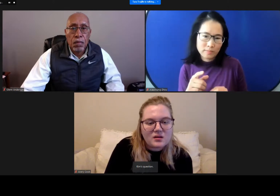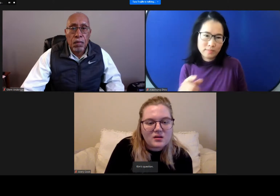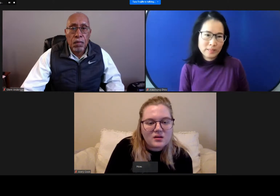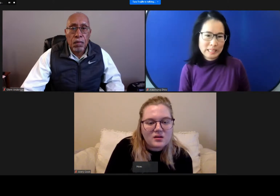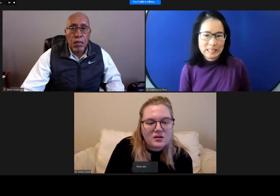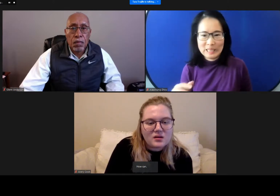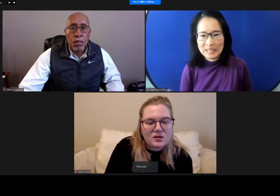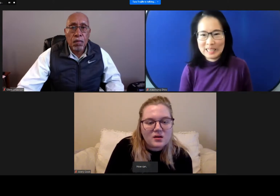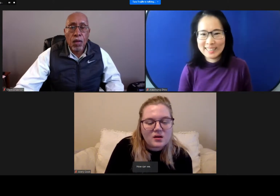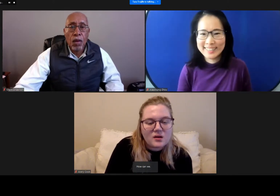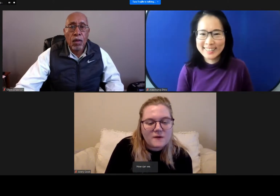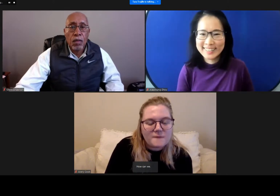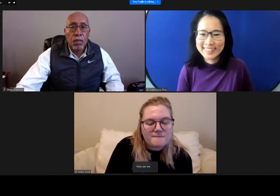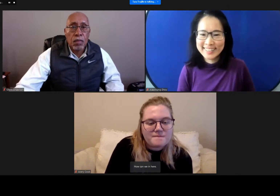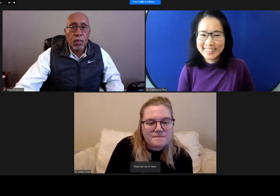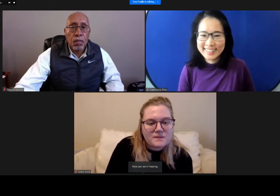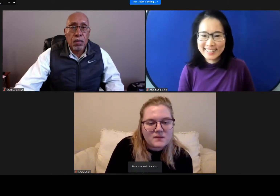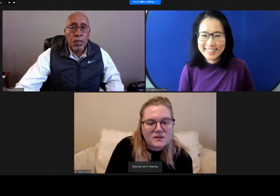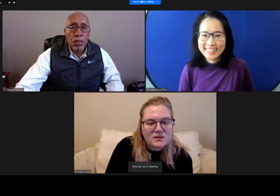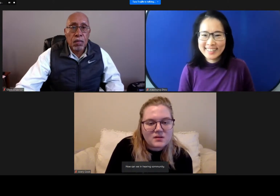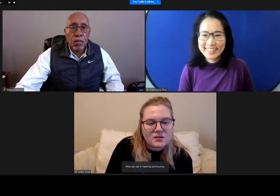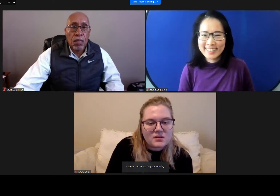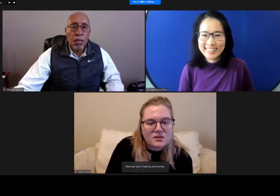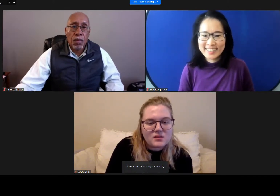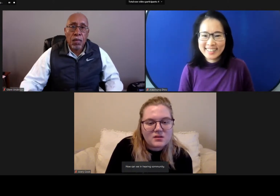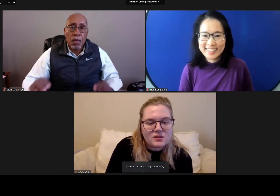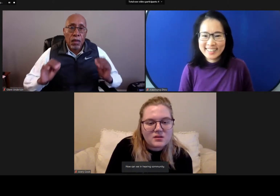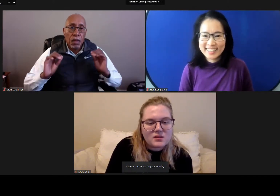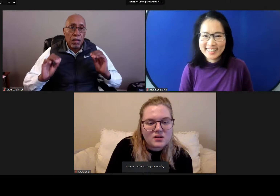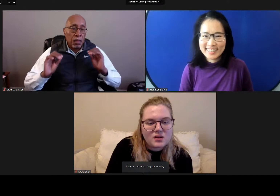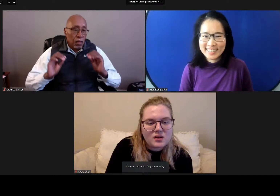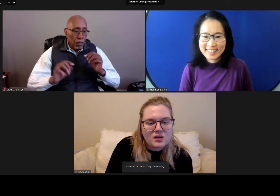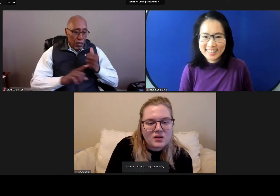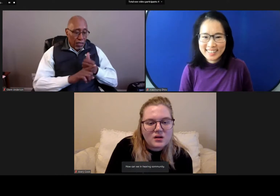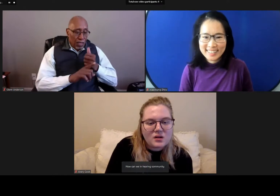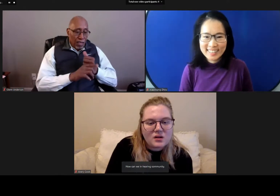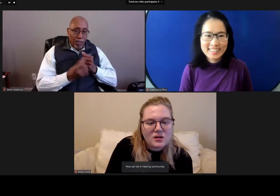How can we in the hearing community